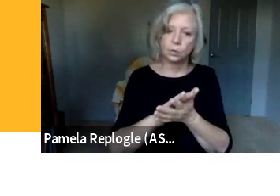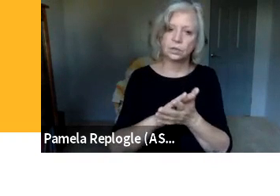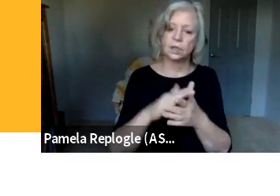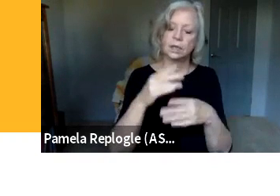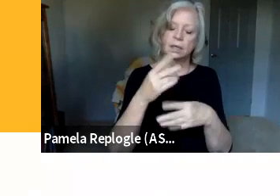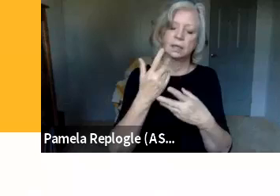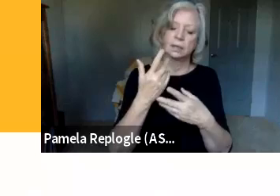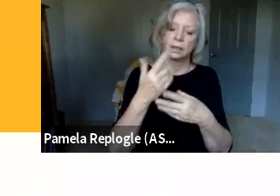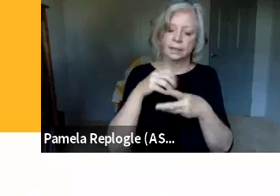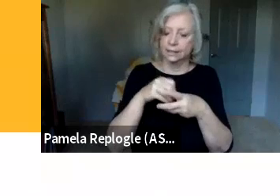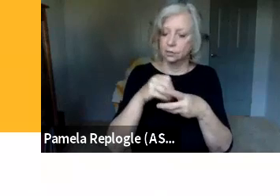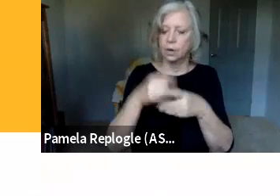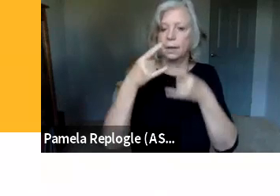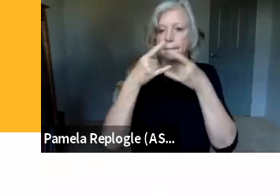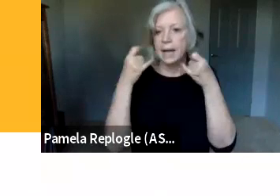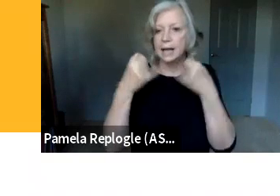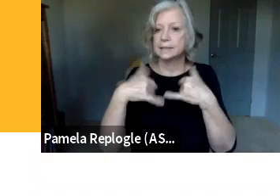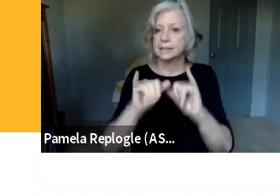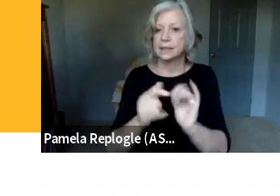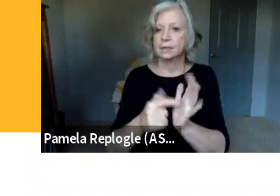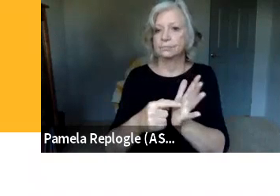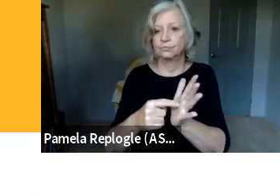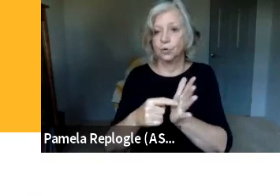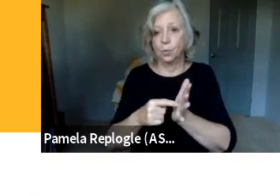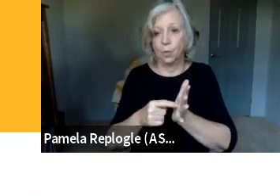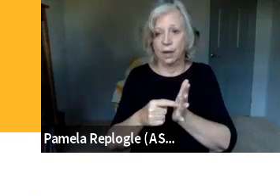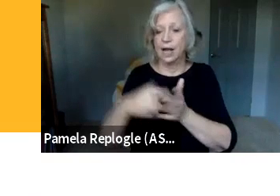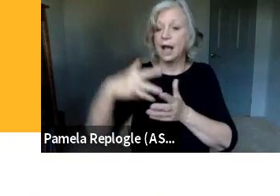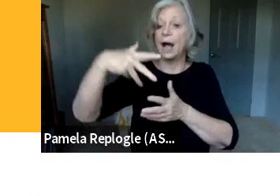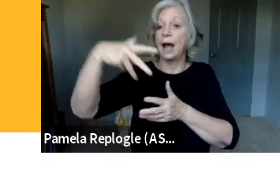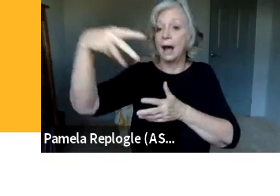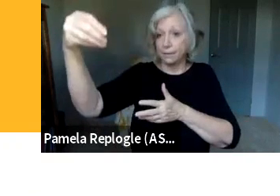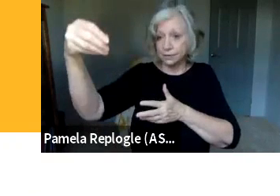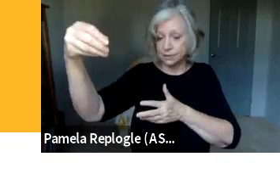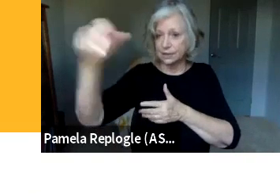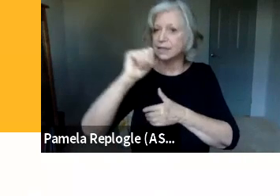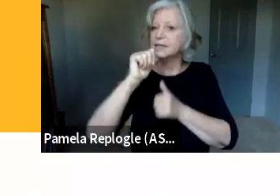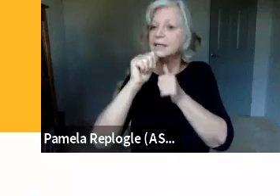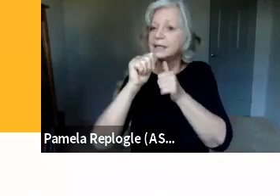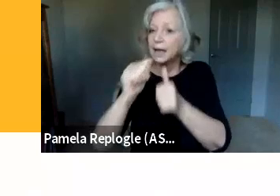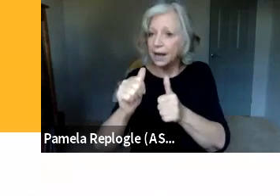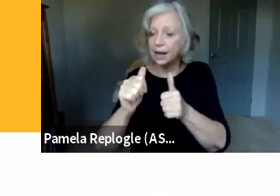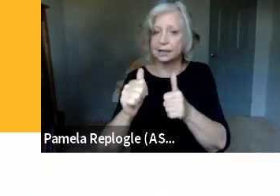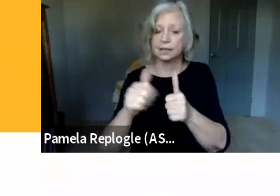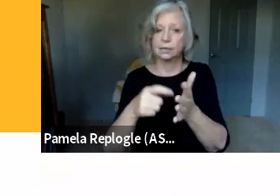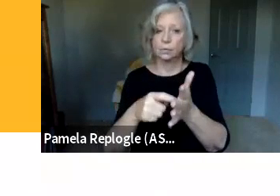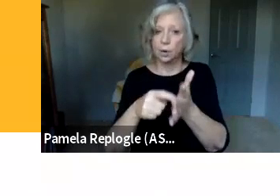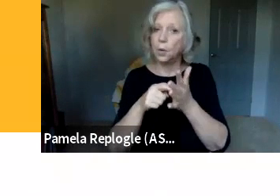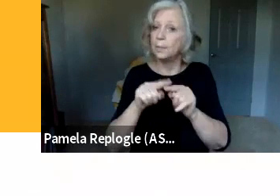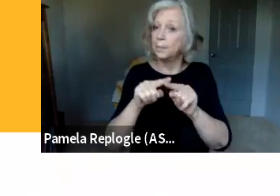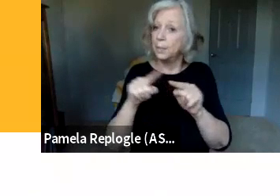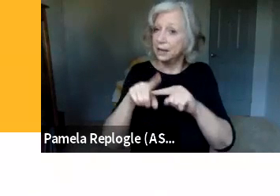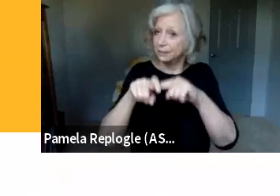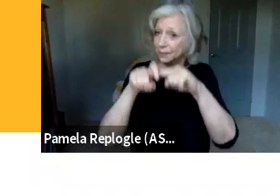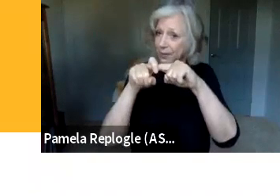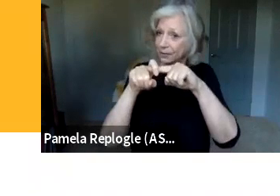indoors, masks are still required. Outdoors, masks are not required. However, I do want to mention